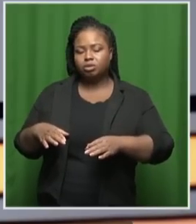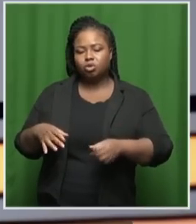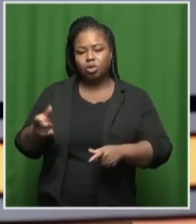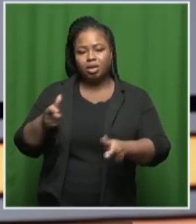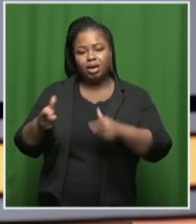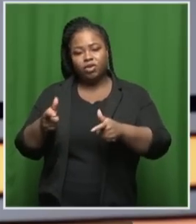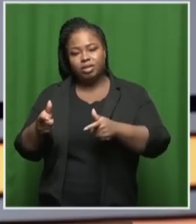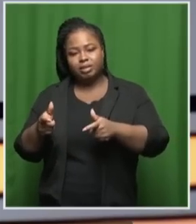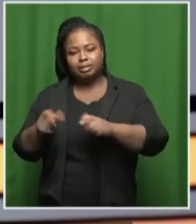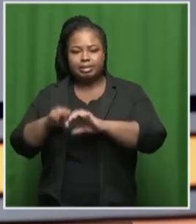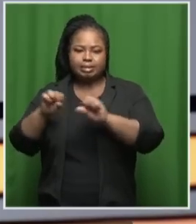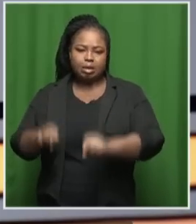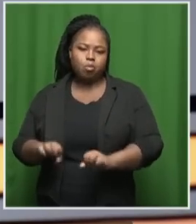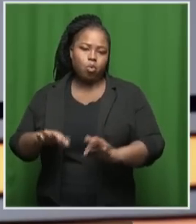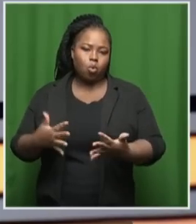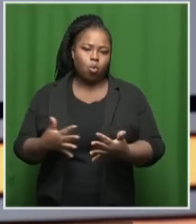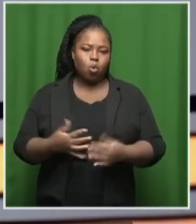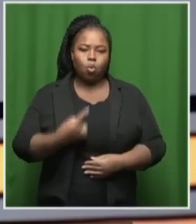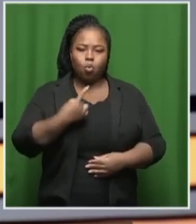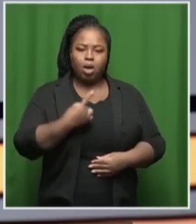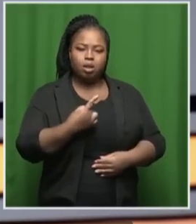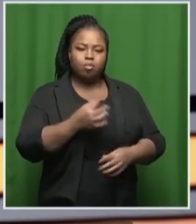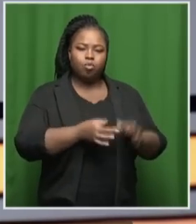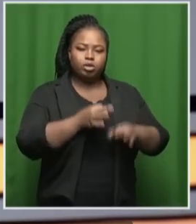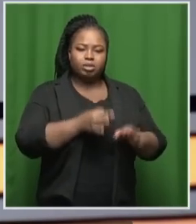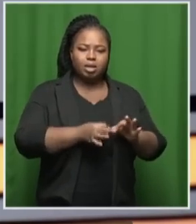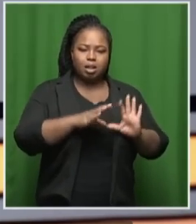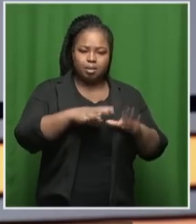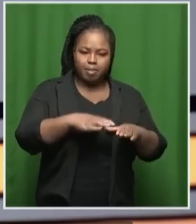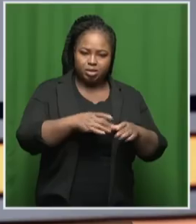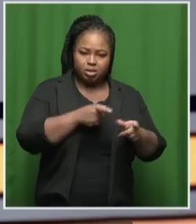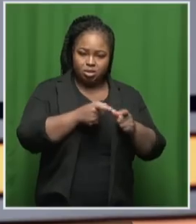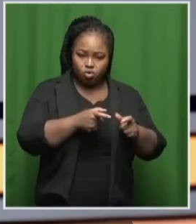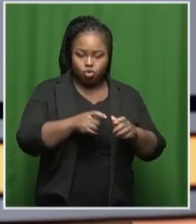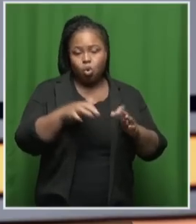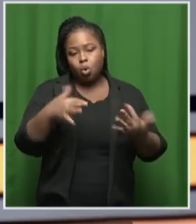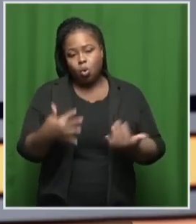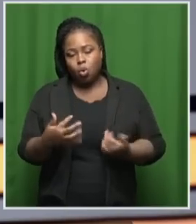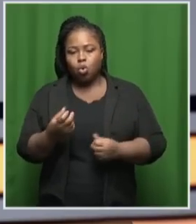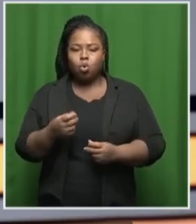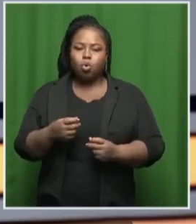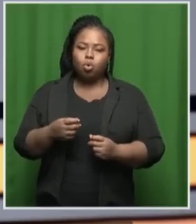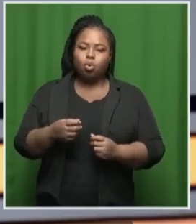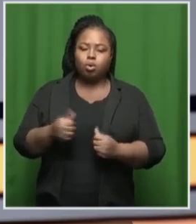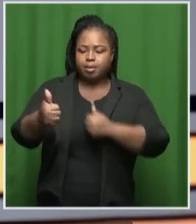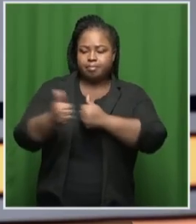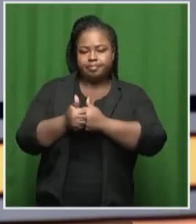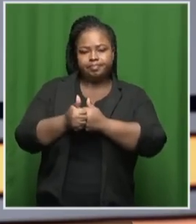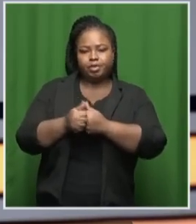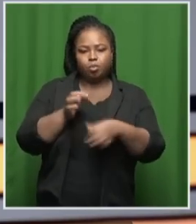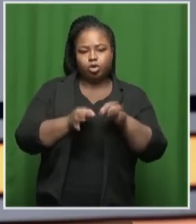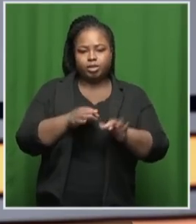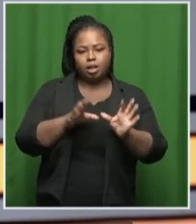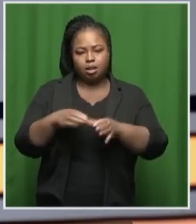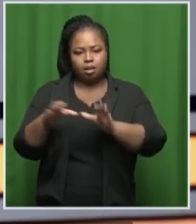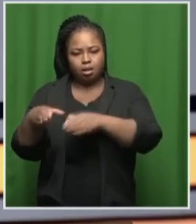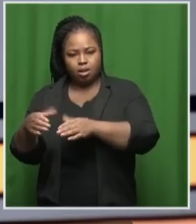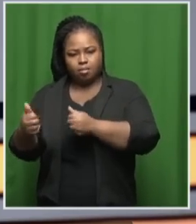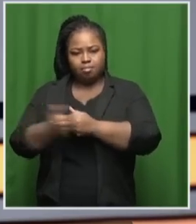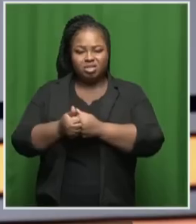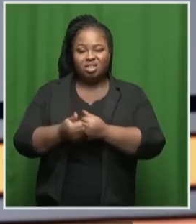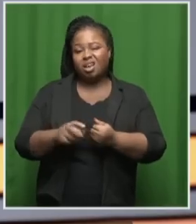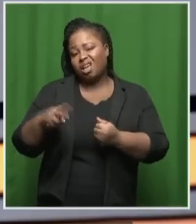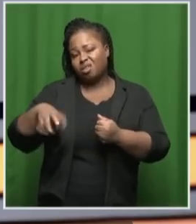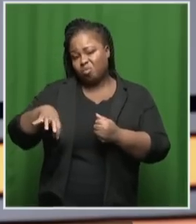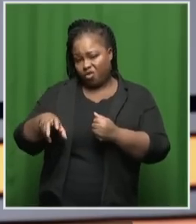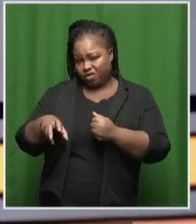to a multi-party coalition scenario, or we may see in some